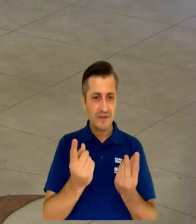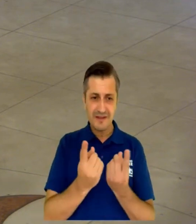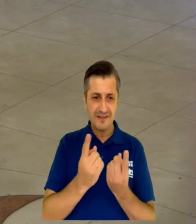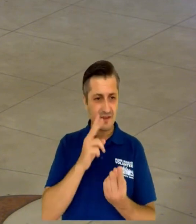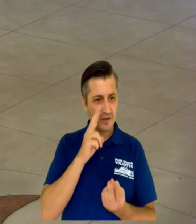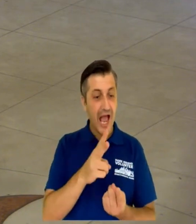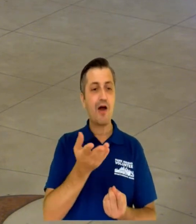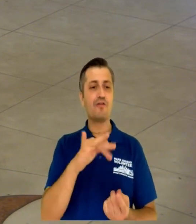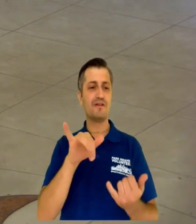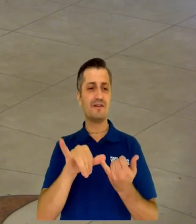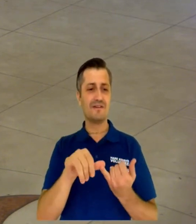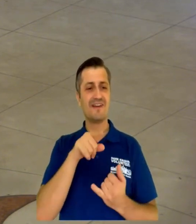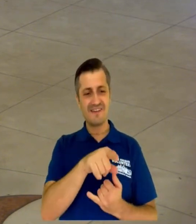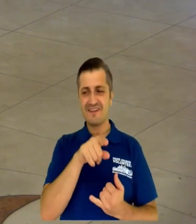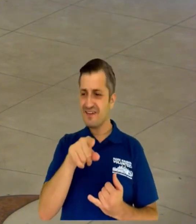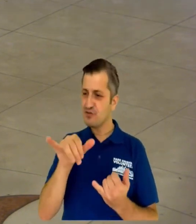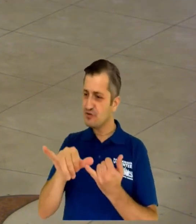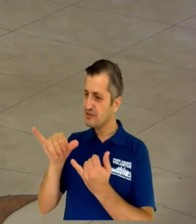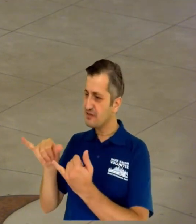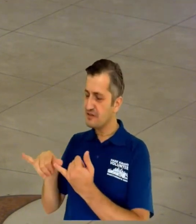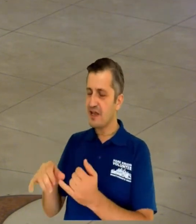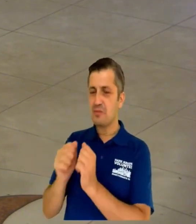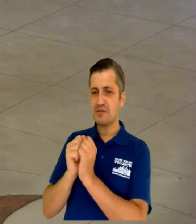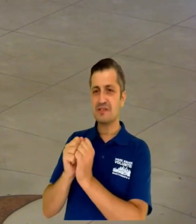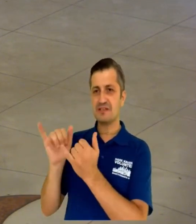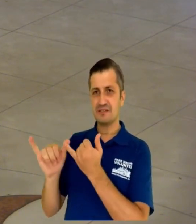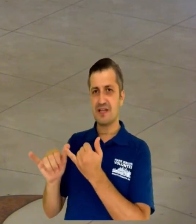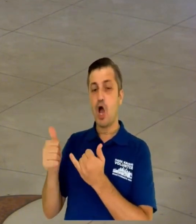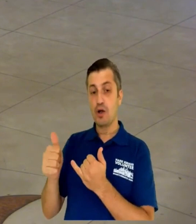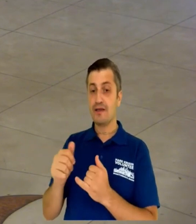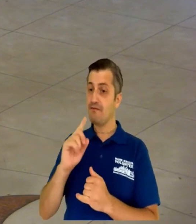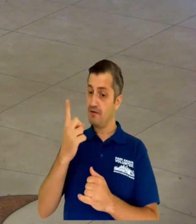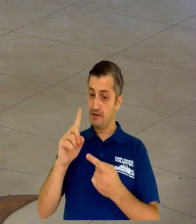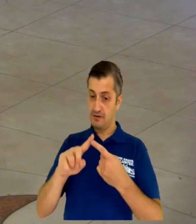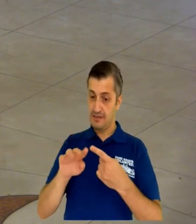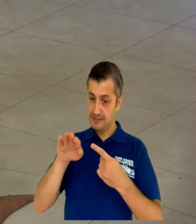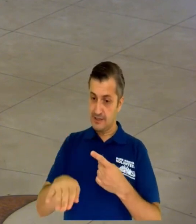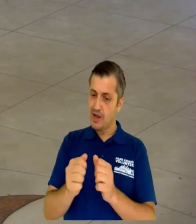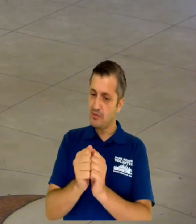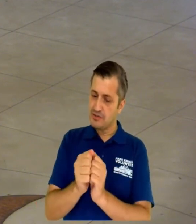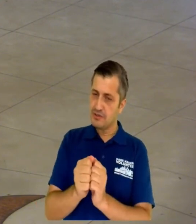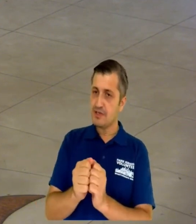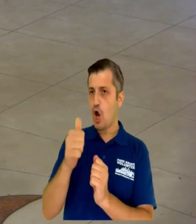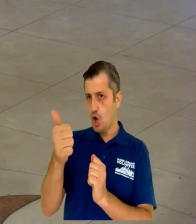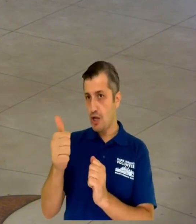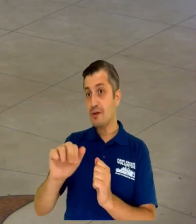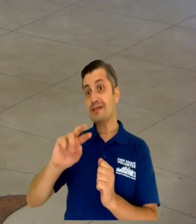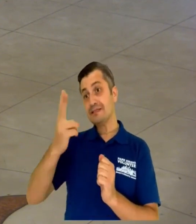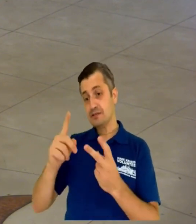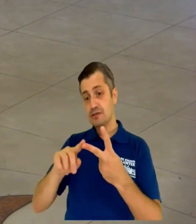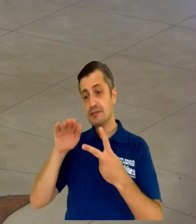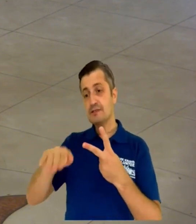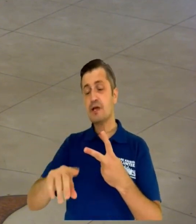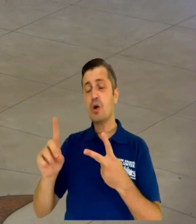Krishna. But going beyond that is serving Krishna, right? And when we serve Krishna, Krishna's